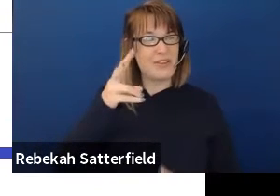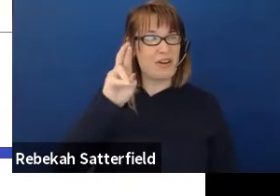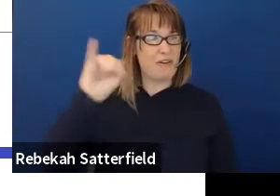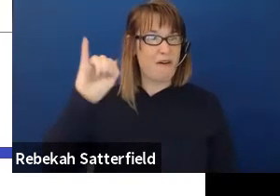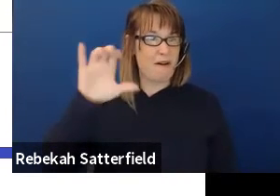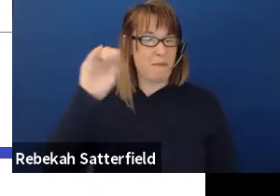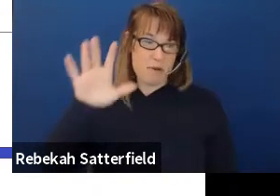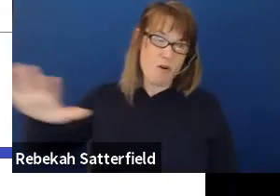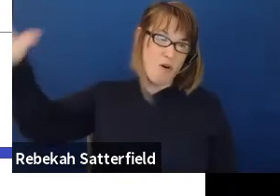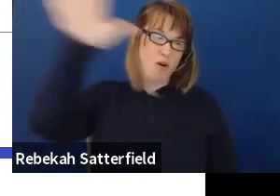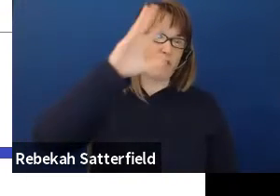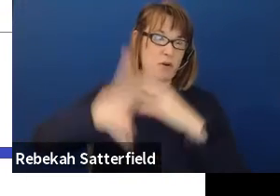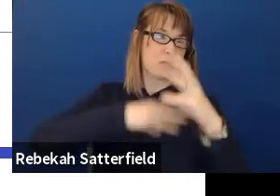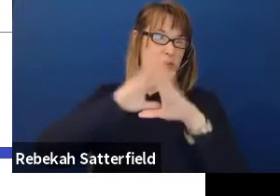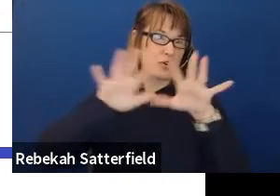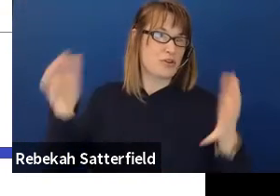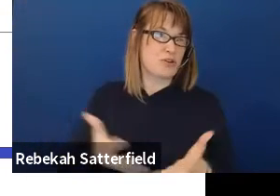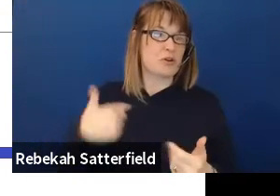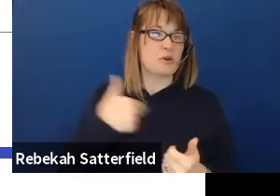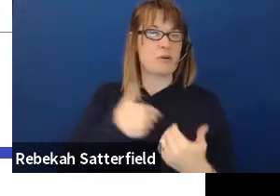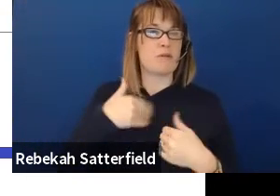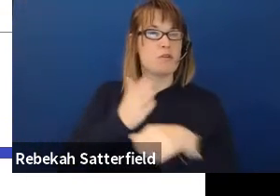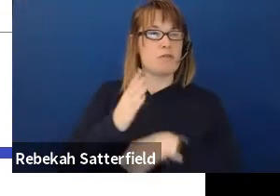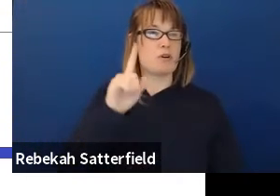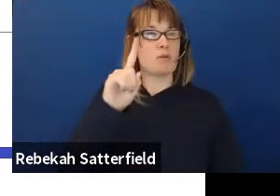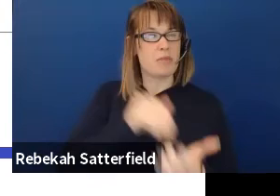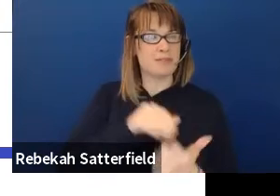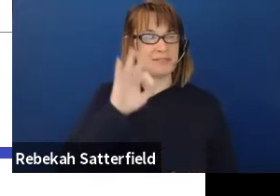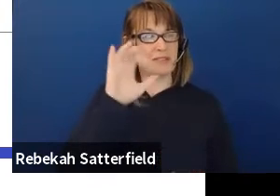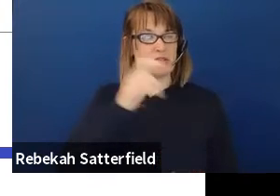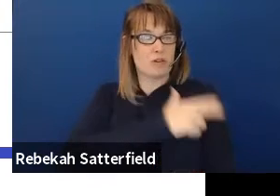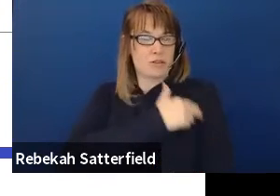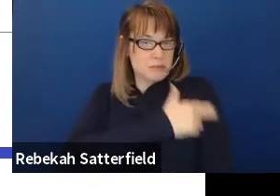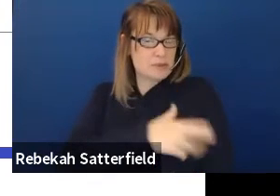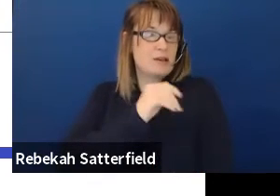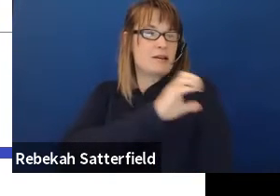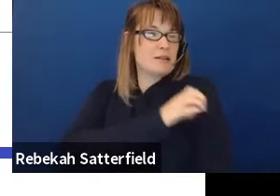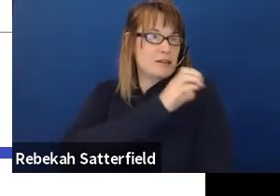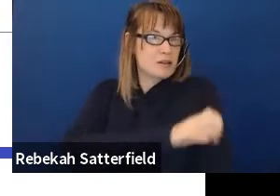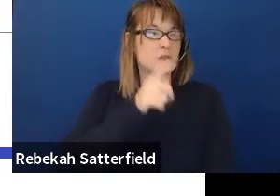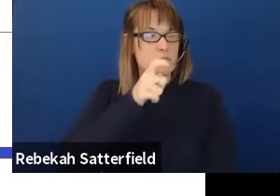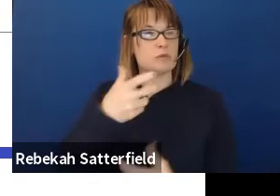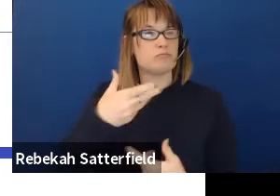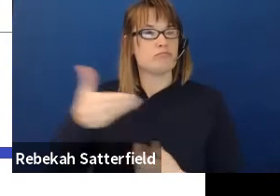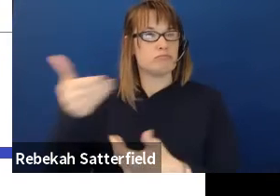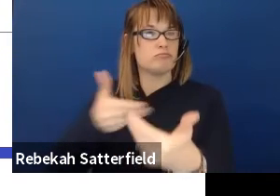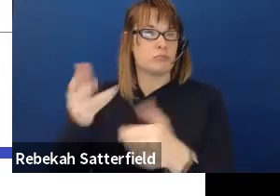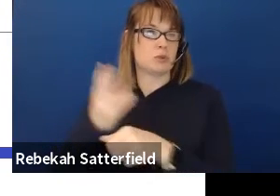company in the world, with over 1,900 hospitals and thousands of clinics currently using our